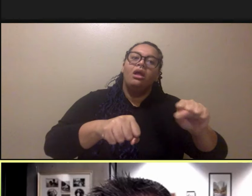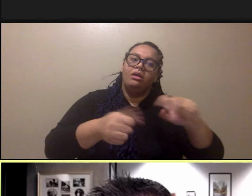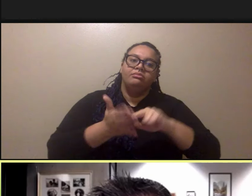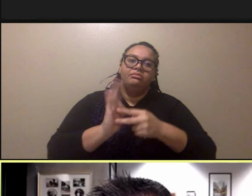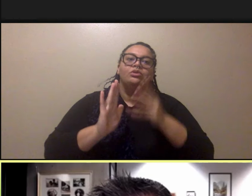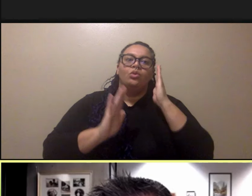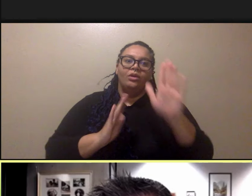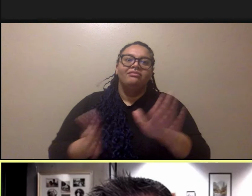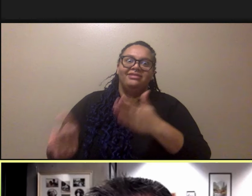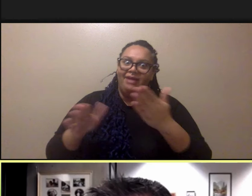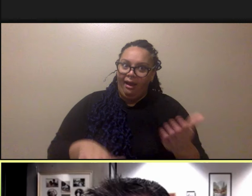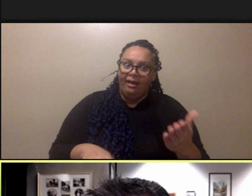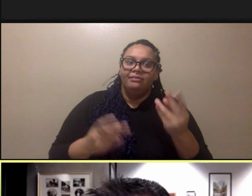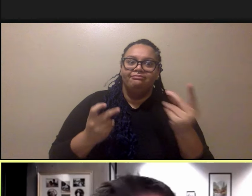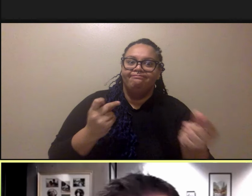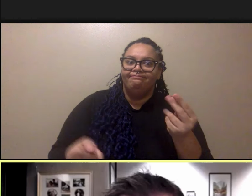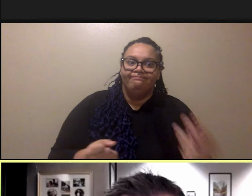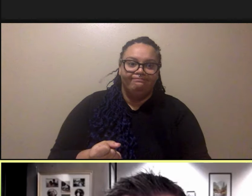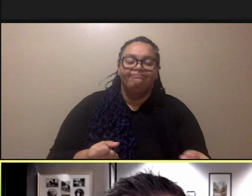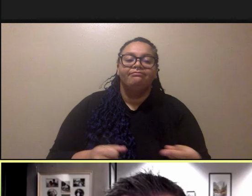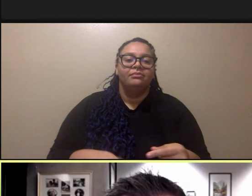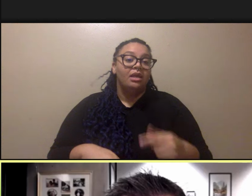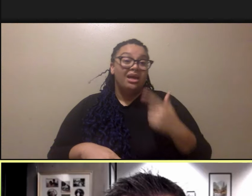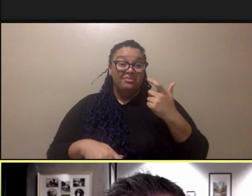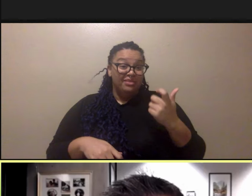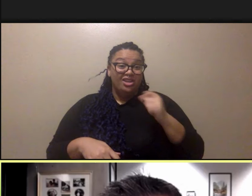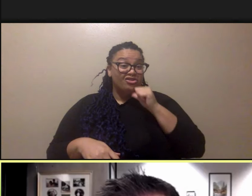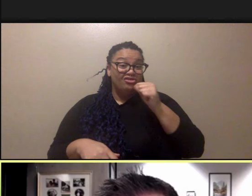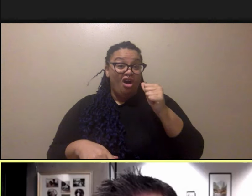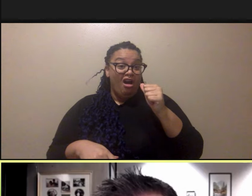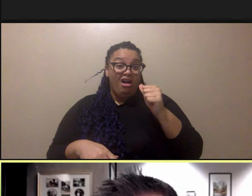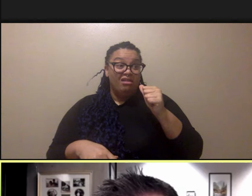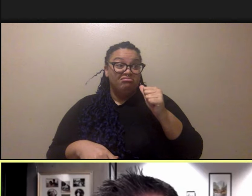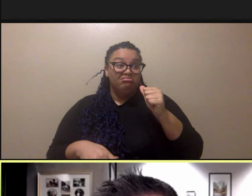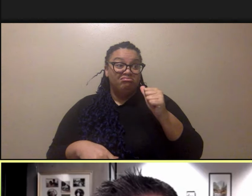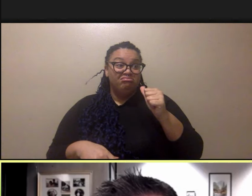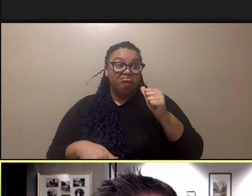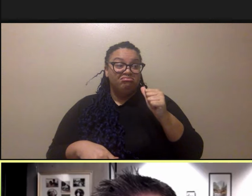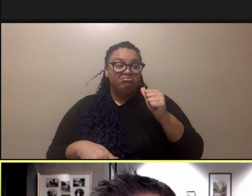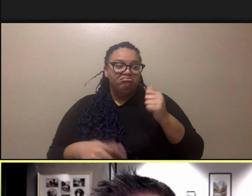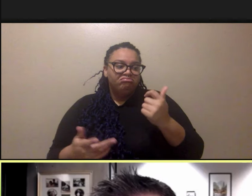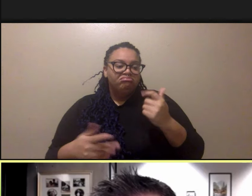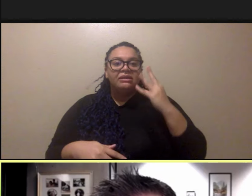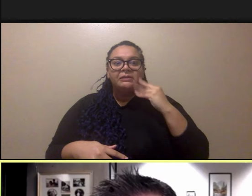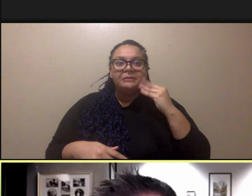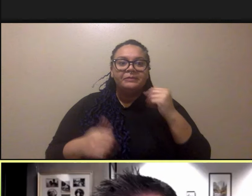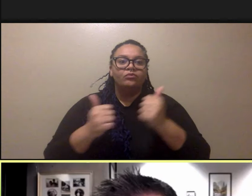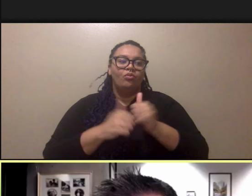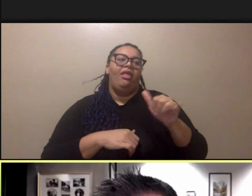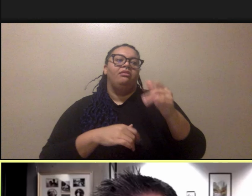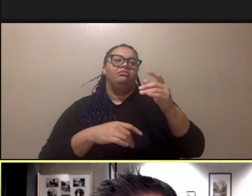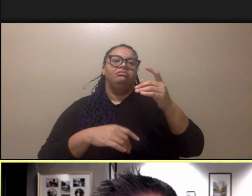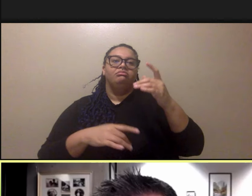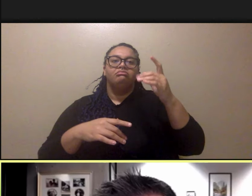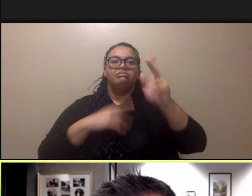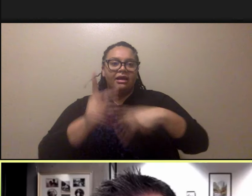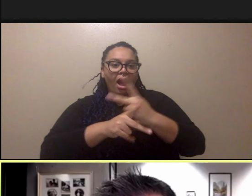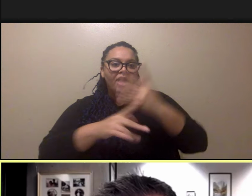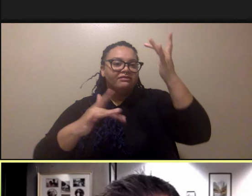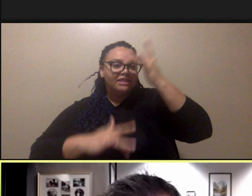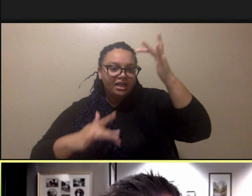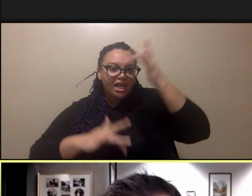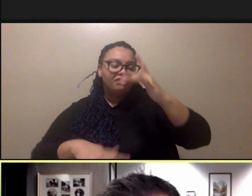because of they were unused to the various pathogens and everything that existed there. So they